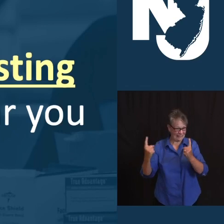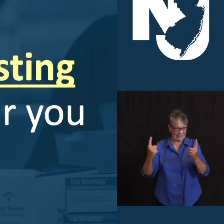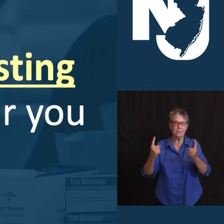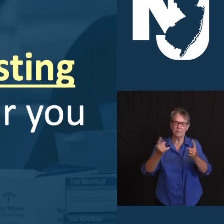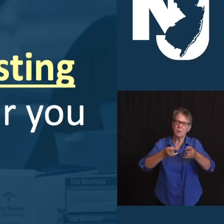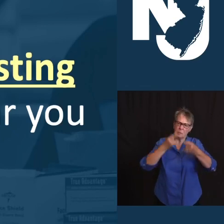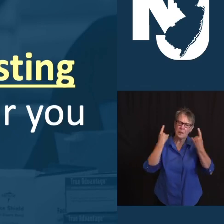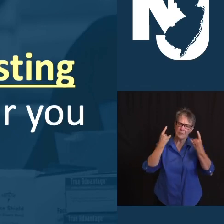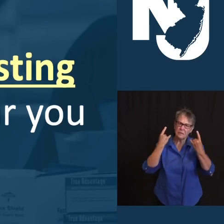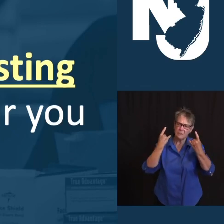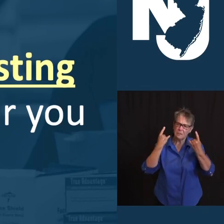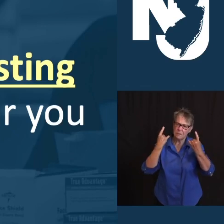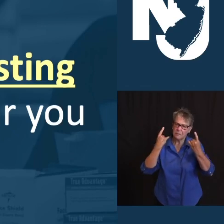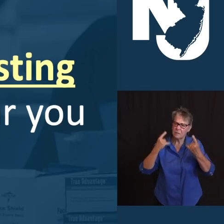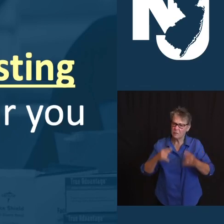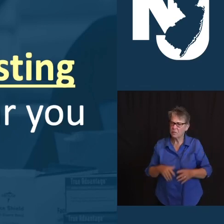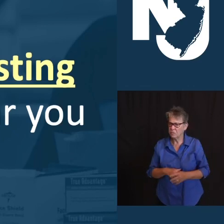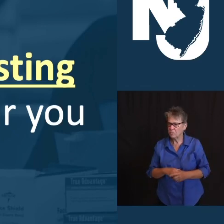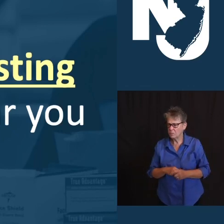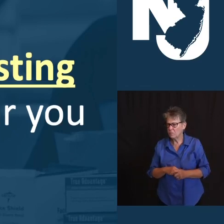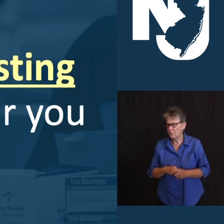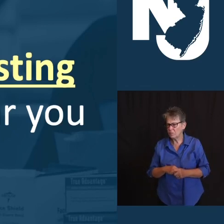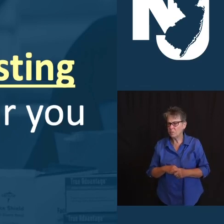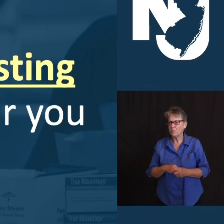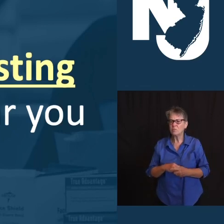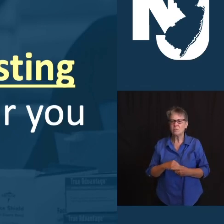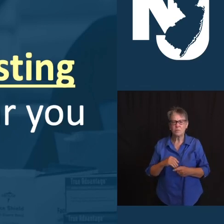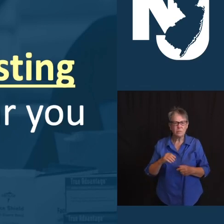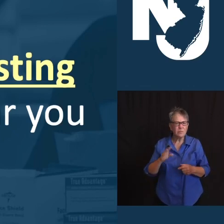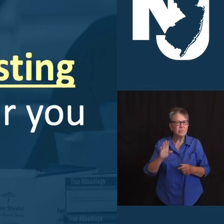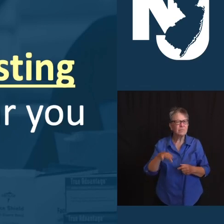are in the news, and by the way, we pray for them and we